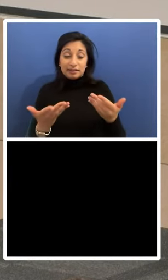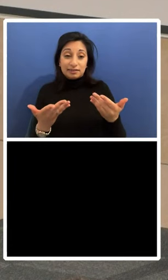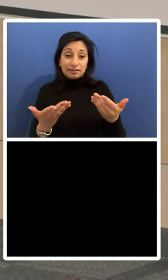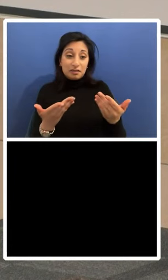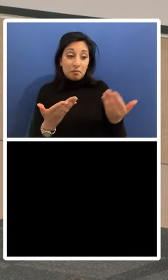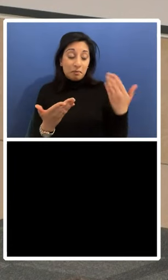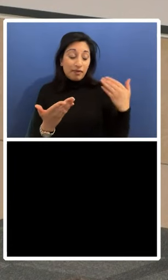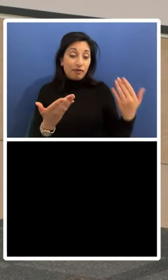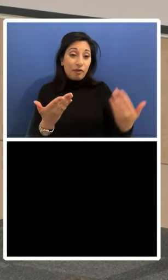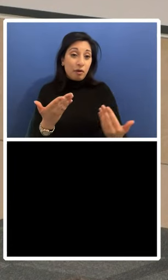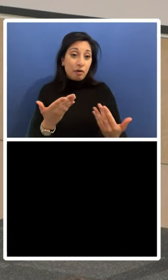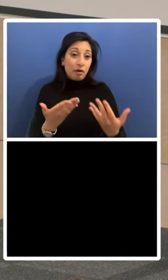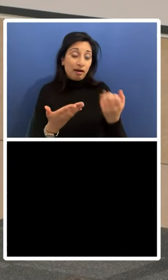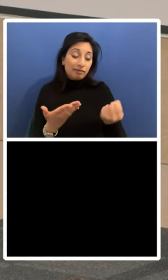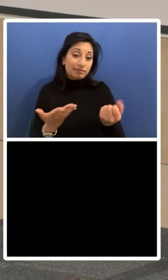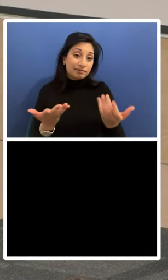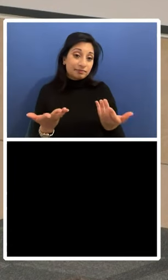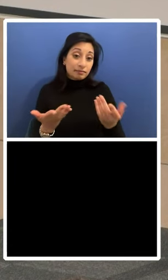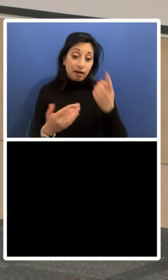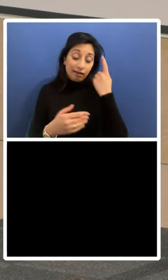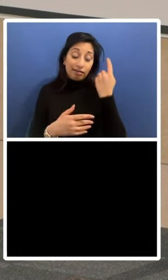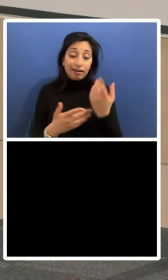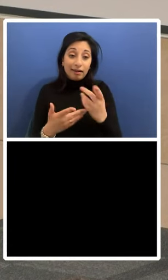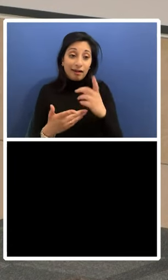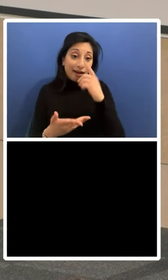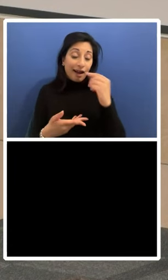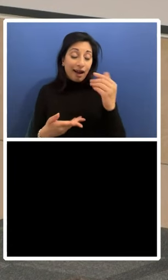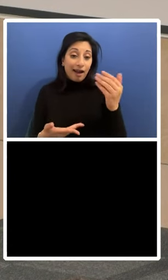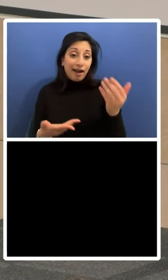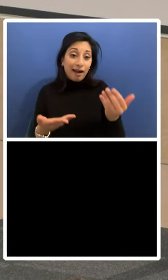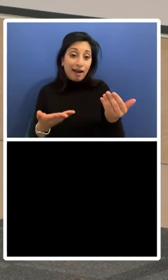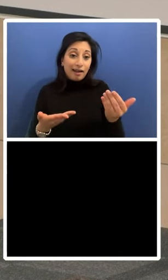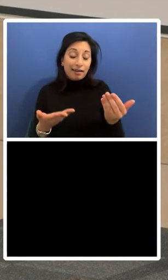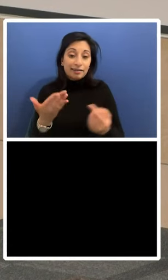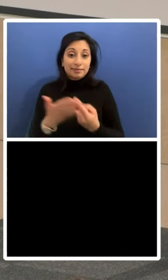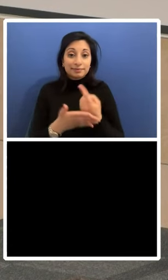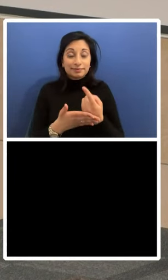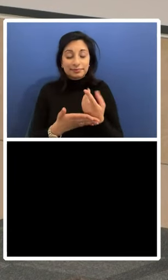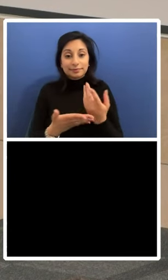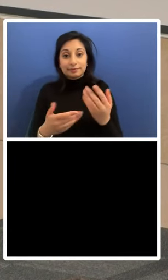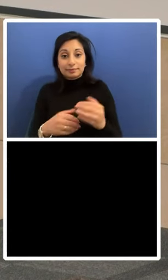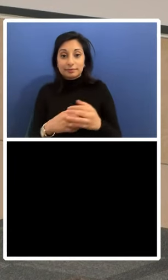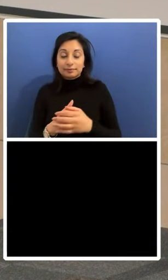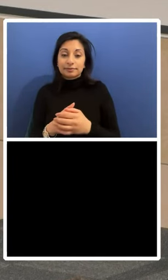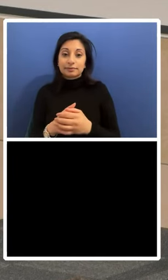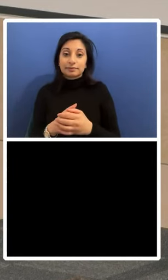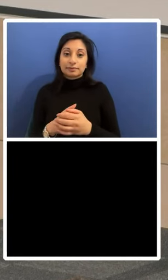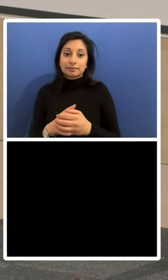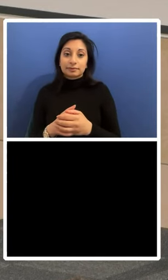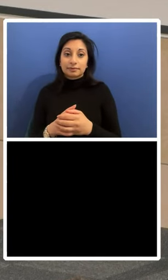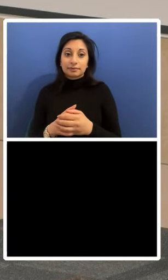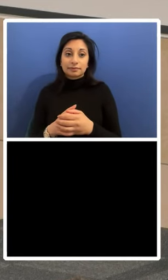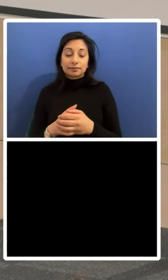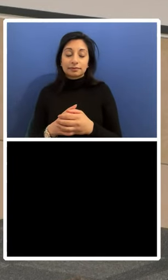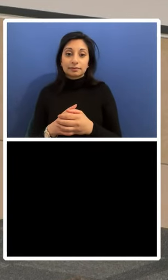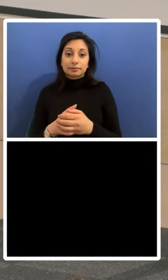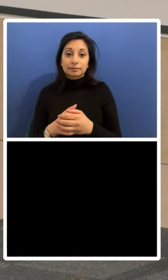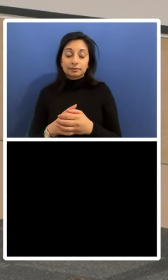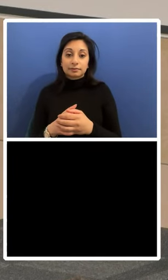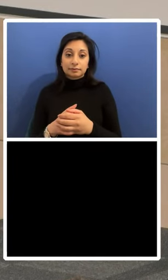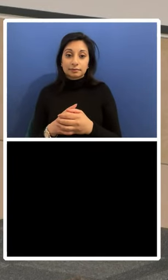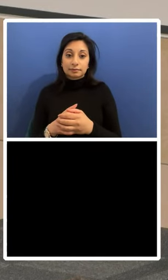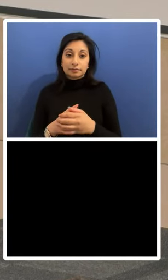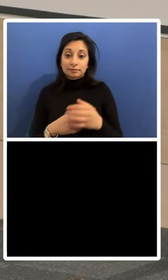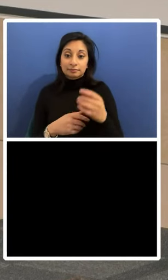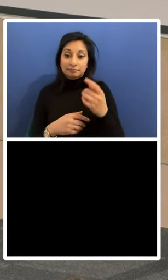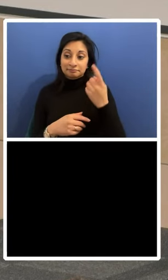And I think it can be done. I don't think it's easy. And I think it's also worth saying, you know, I don't think I'm going to be the guy that, number one, campaigns for it, number